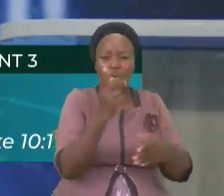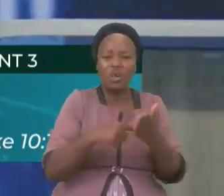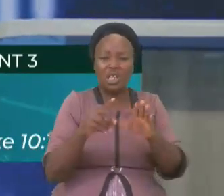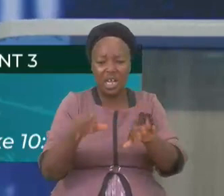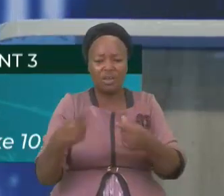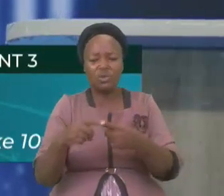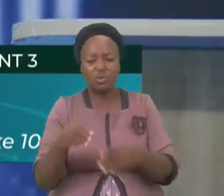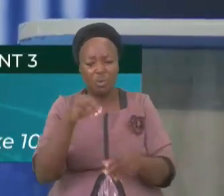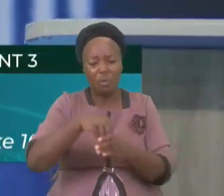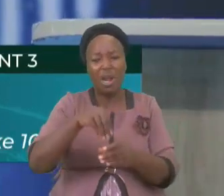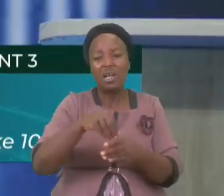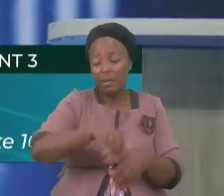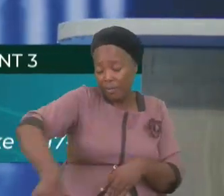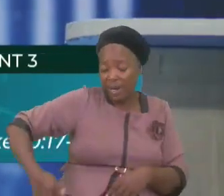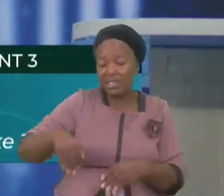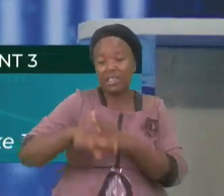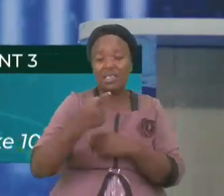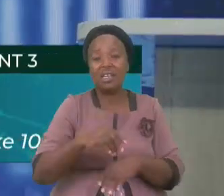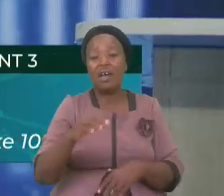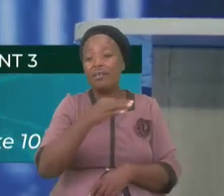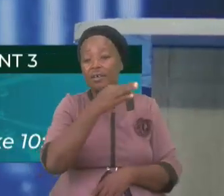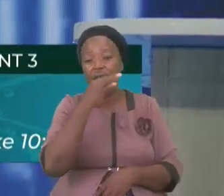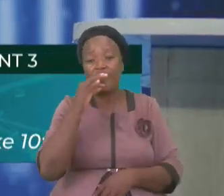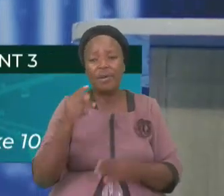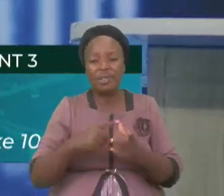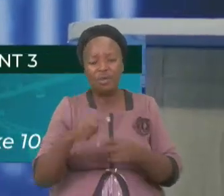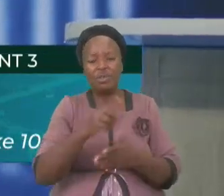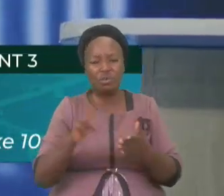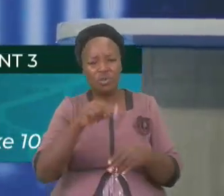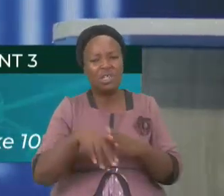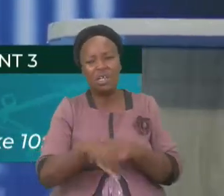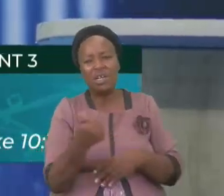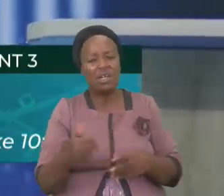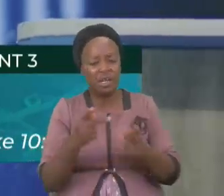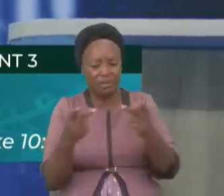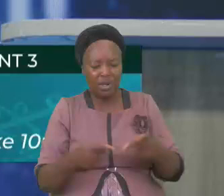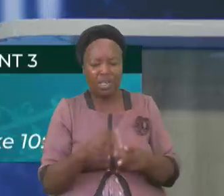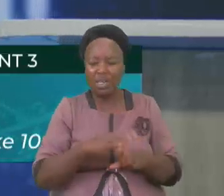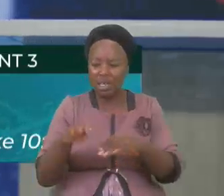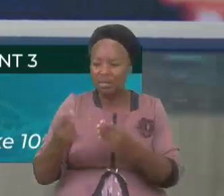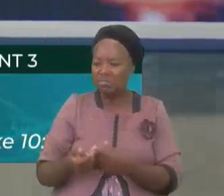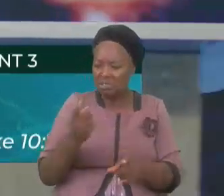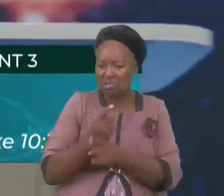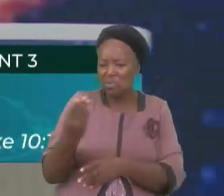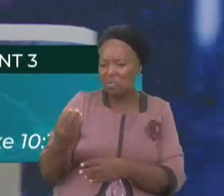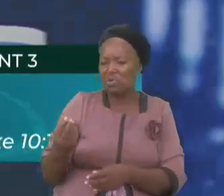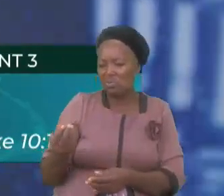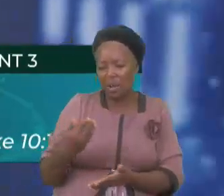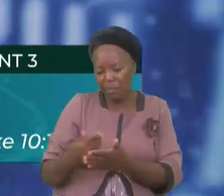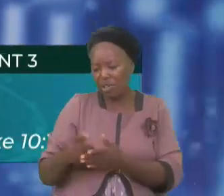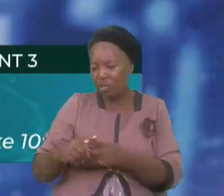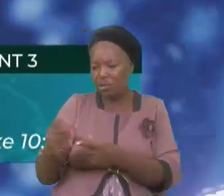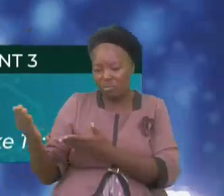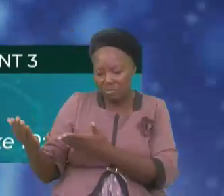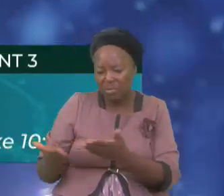town, they were giving beasts a body that will carry their body. Beasts that will carry them, that will move them from one